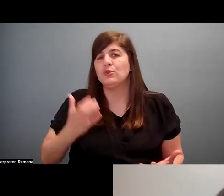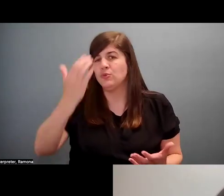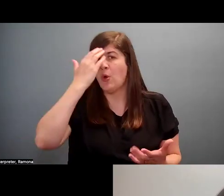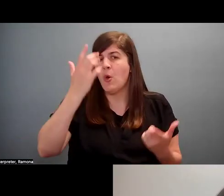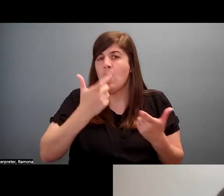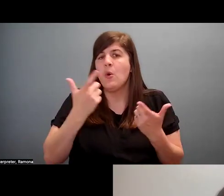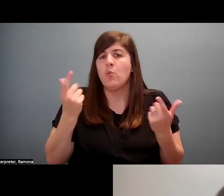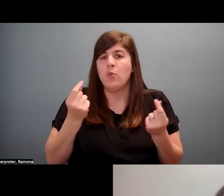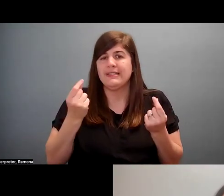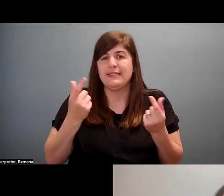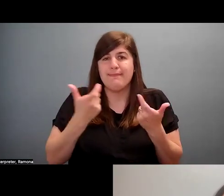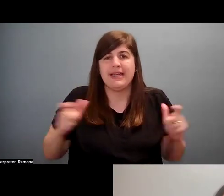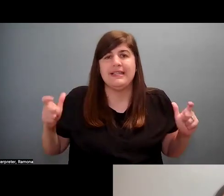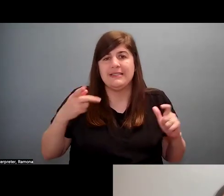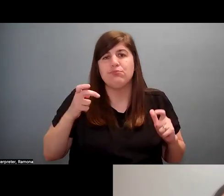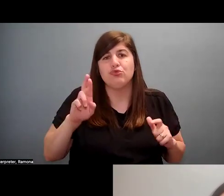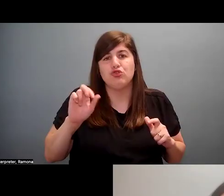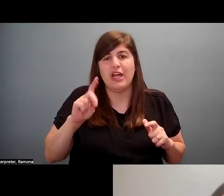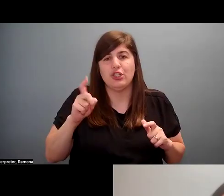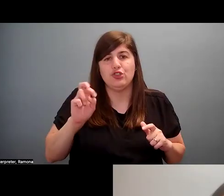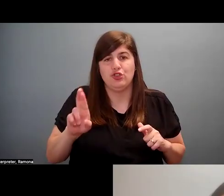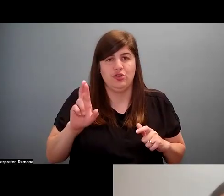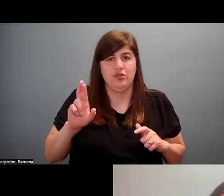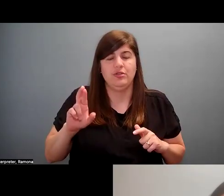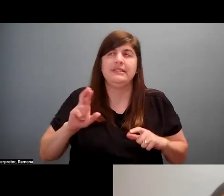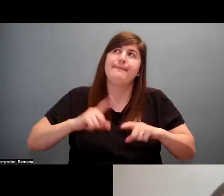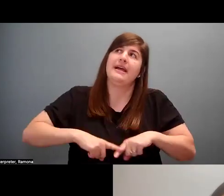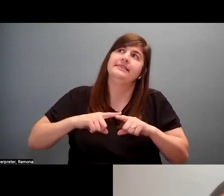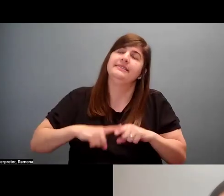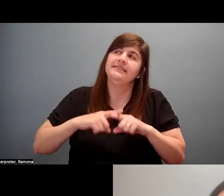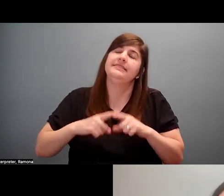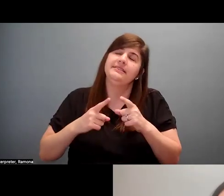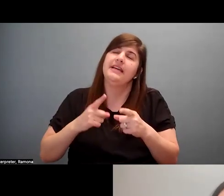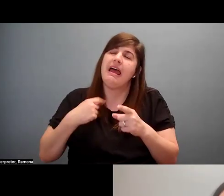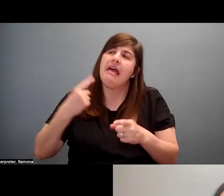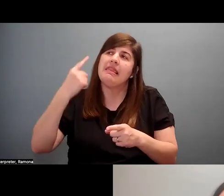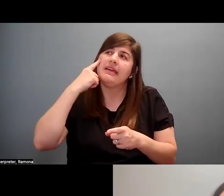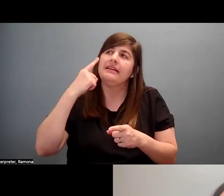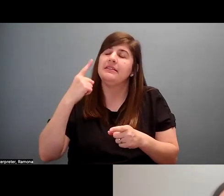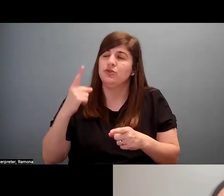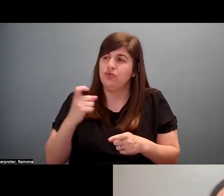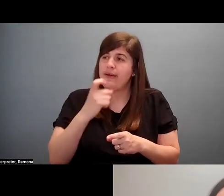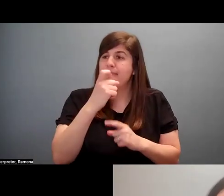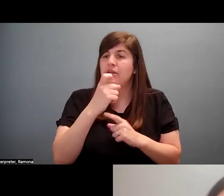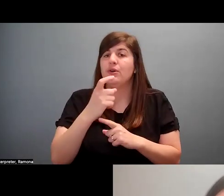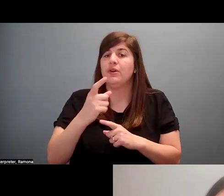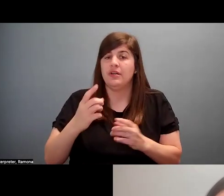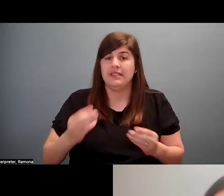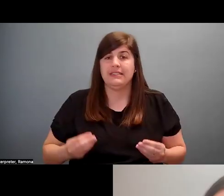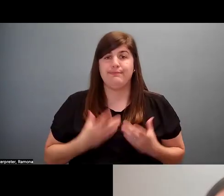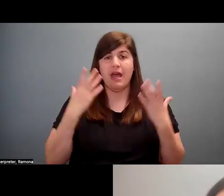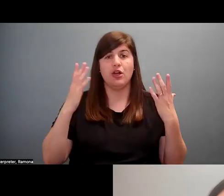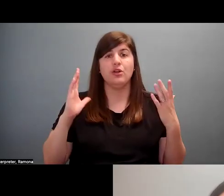shrimp? Um, I think it depends on the kind of shrimp, but when I think about shrimp and the one that ex inspired our robot,